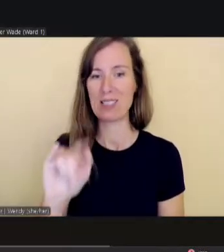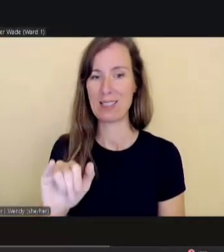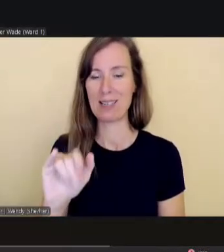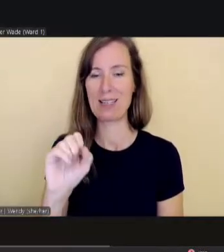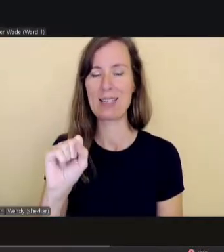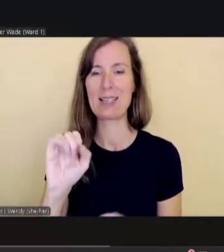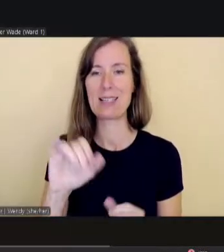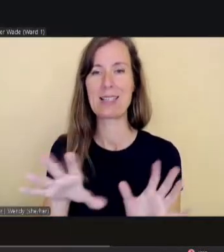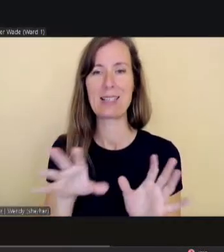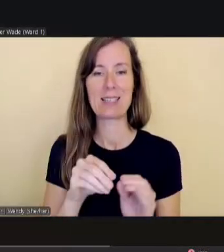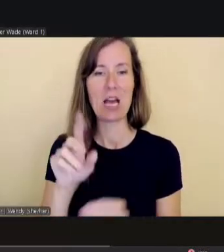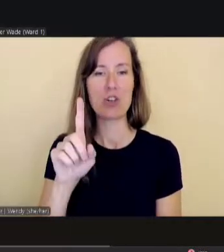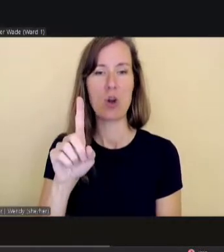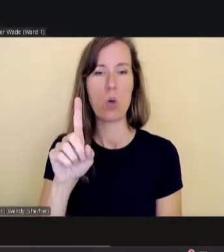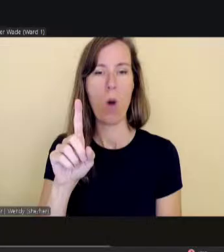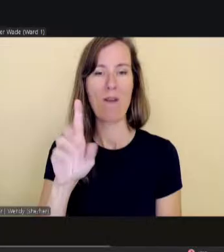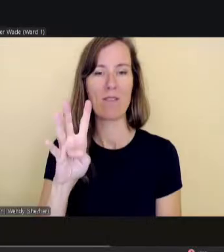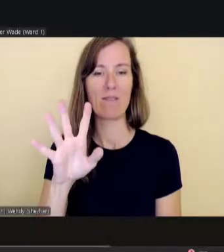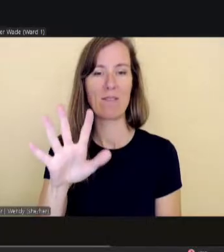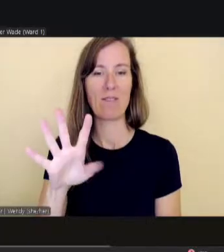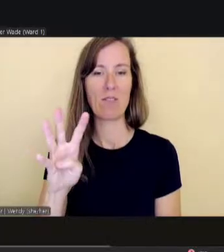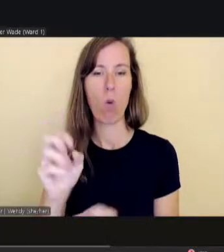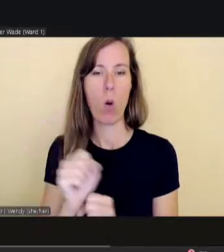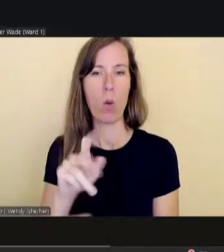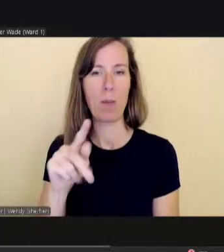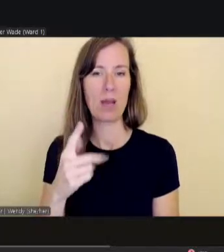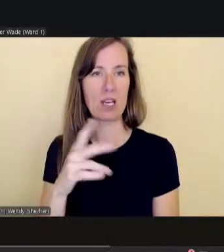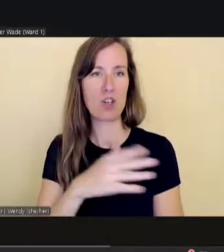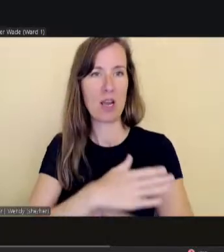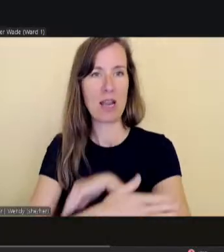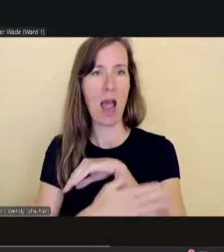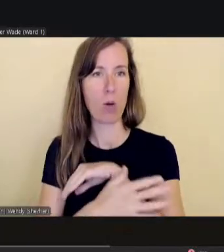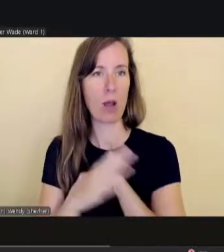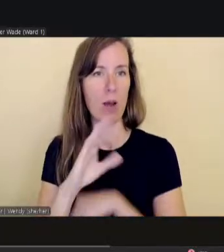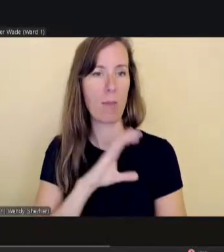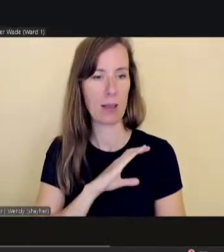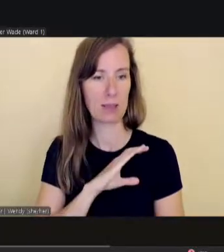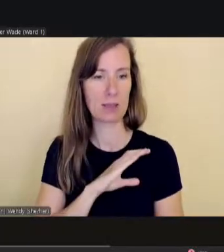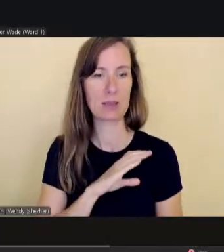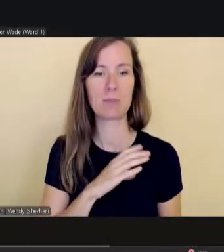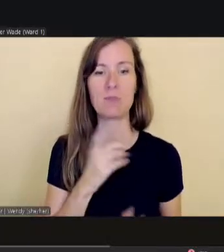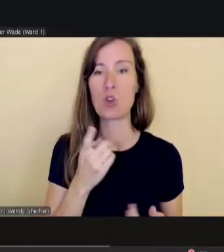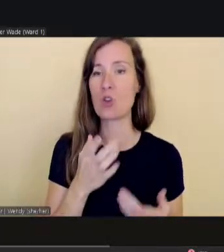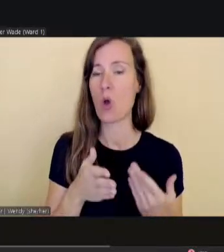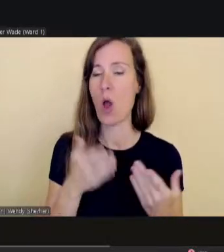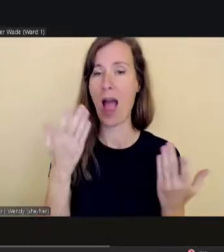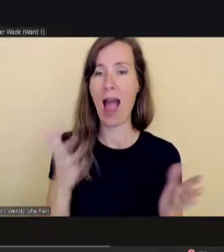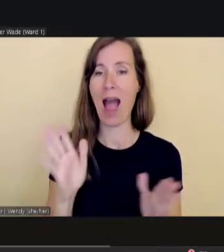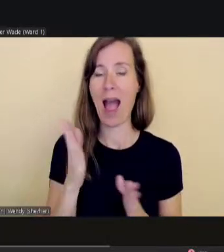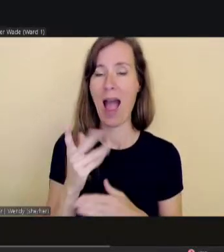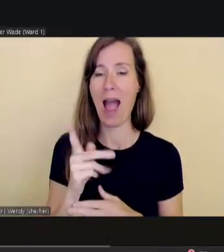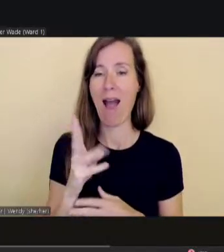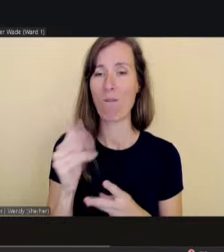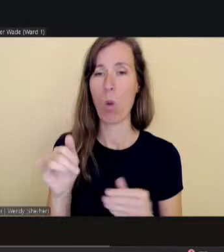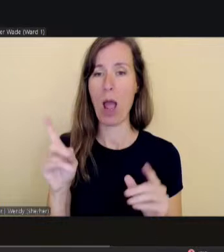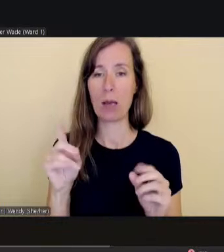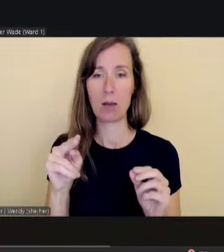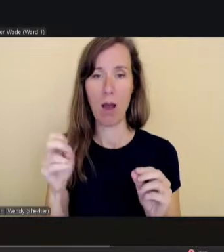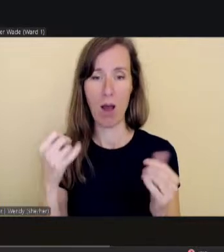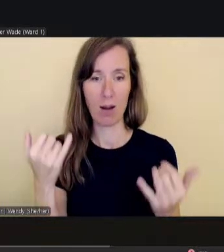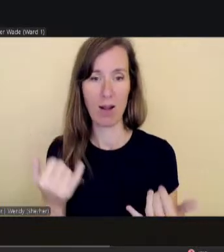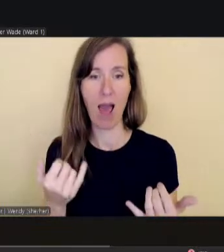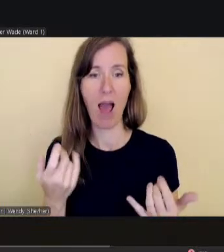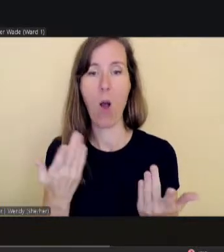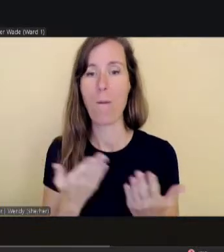over halfway done now. She's made it through the most critical areas of her training, the firearms, driving, and EMS. So